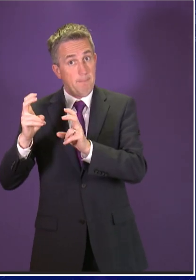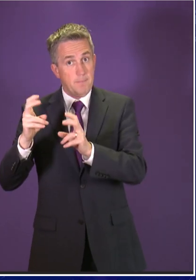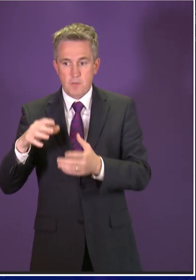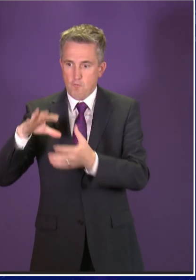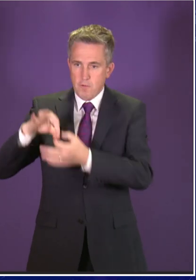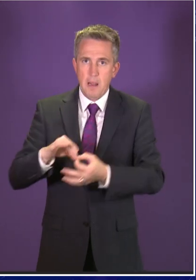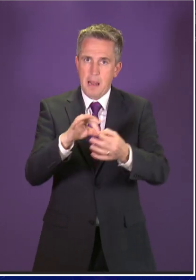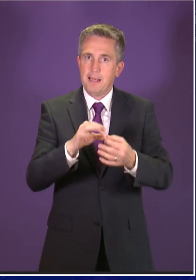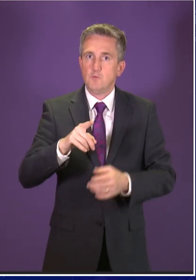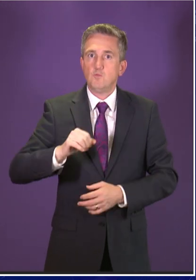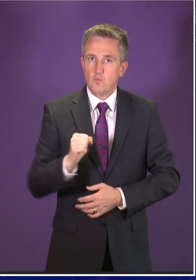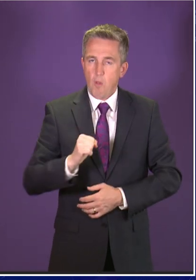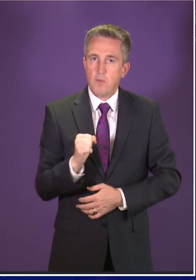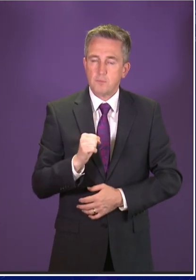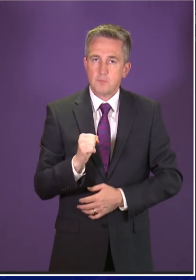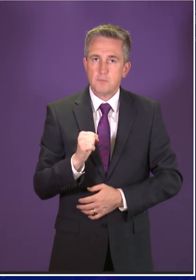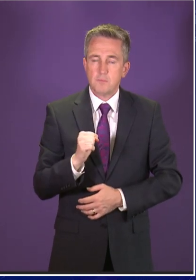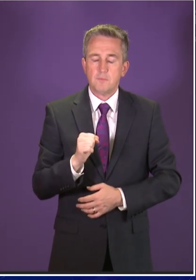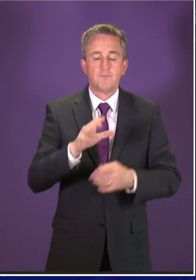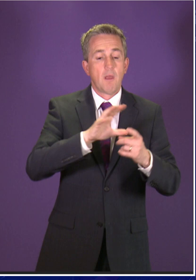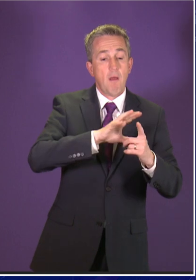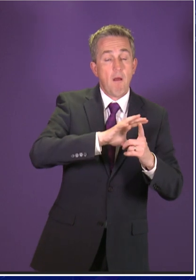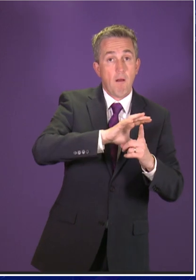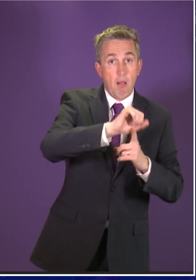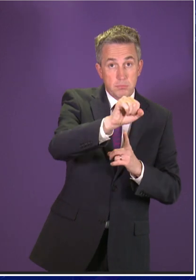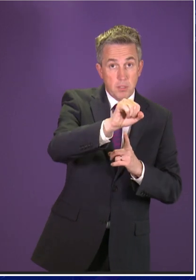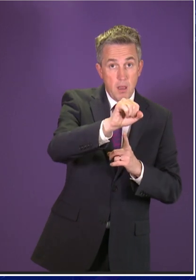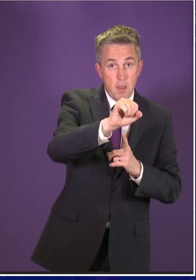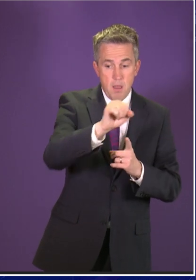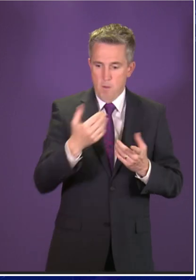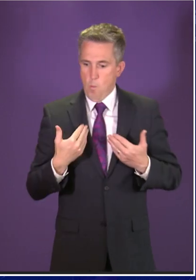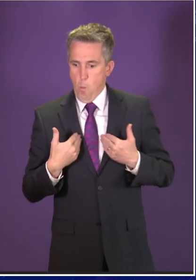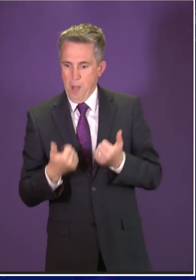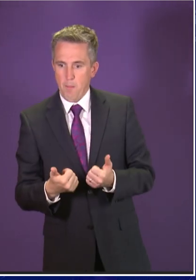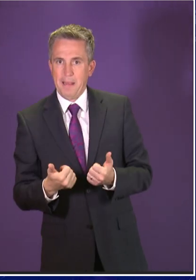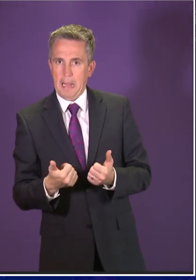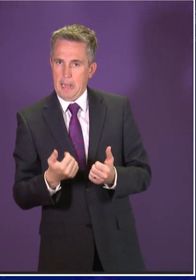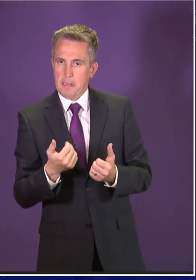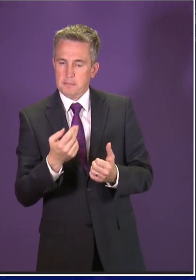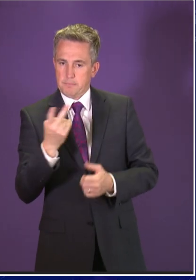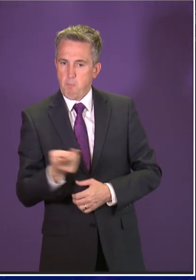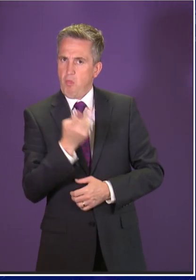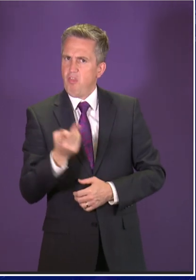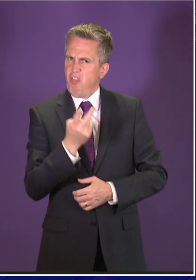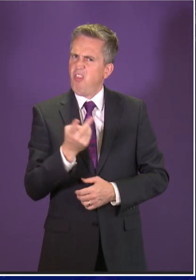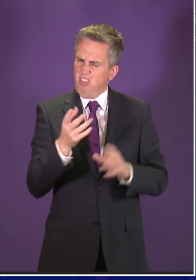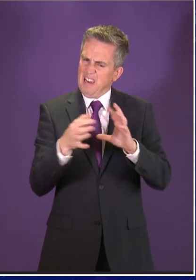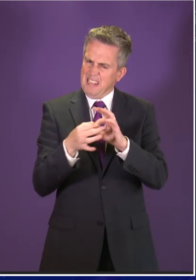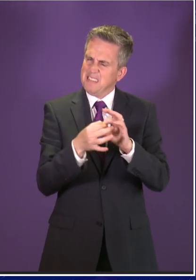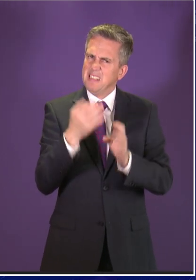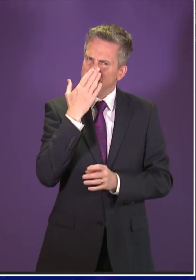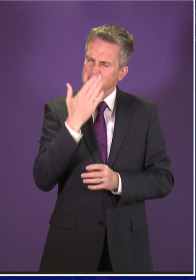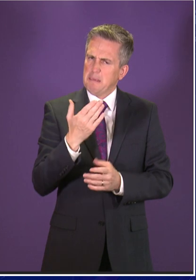relevance to Scotland. The link between culture and well-being, I hope, seems very obvious